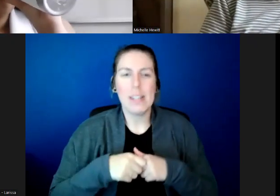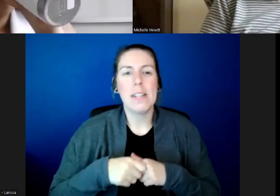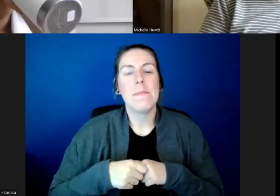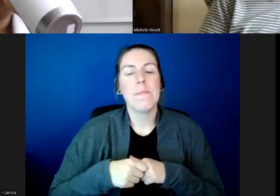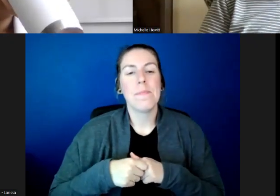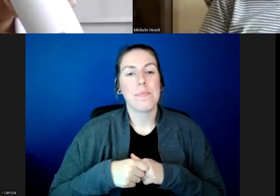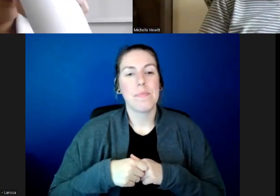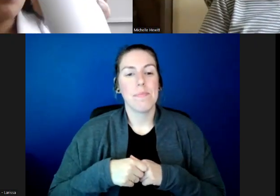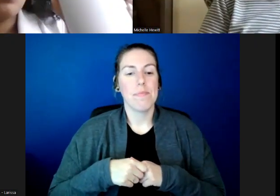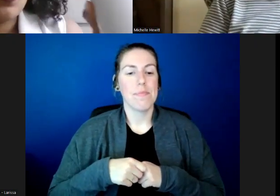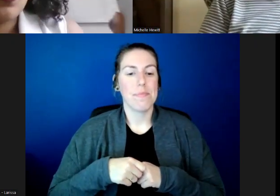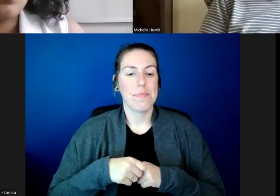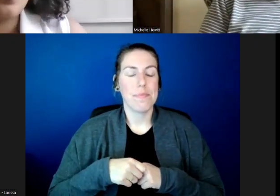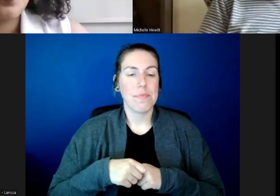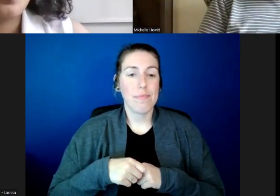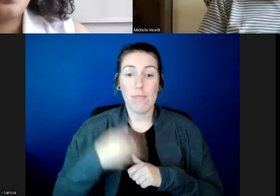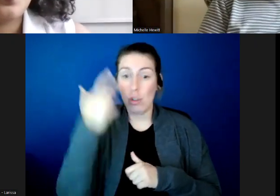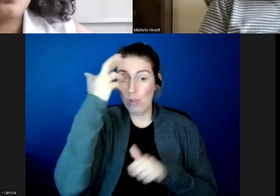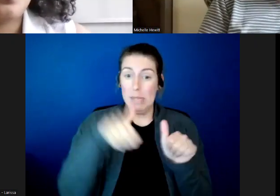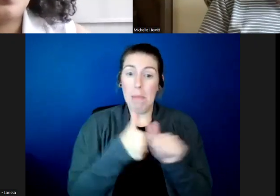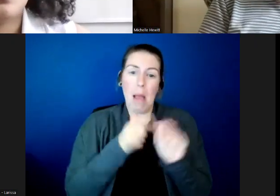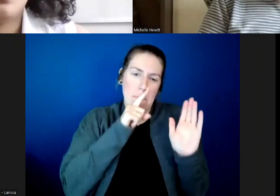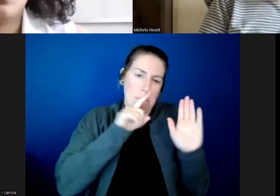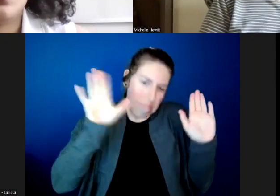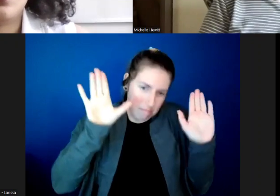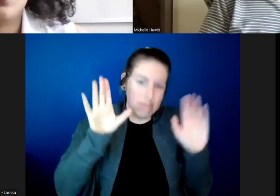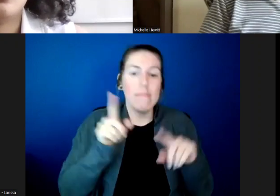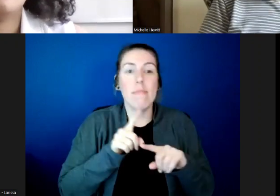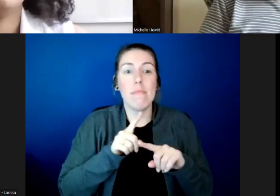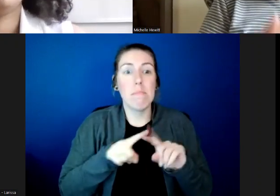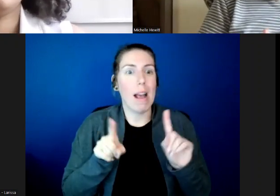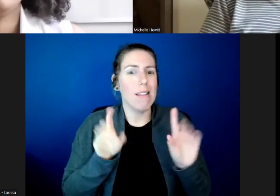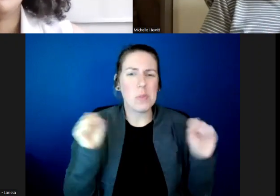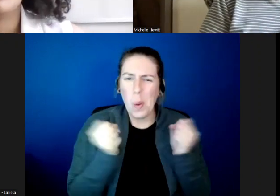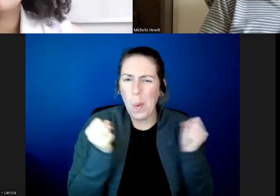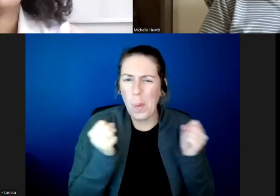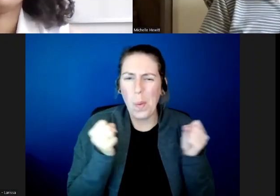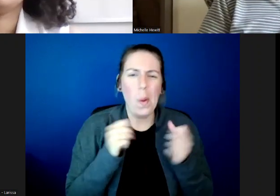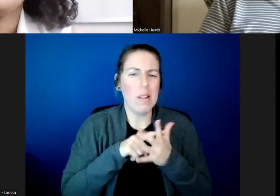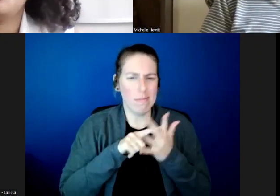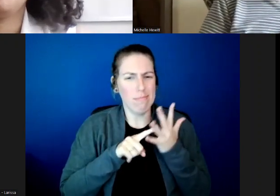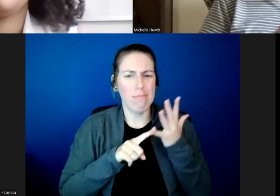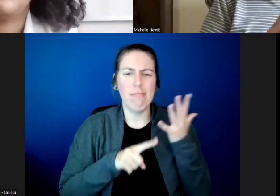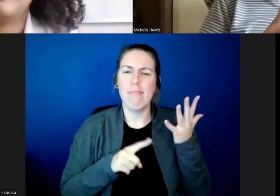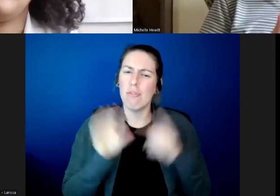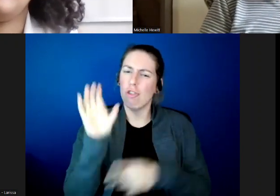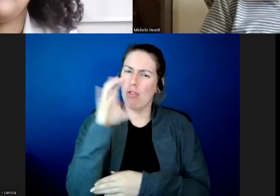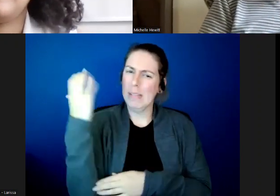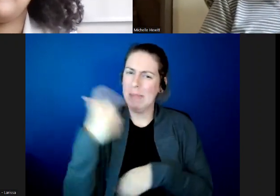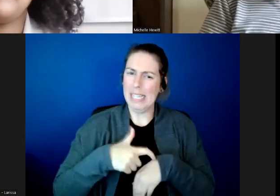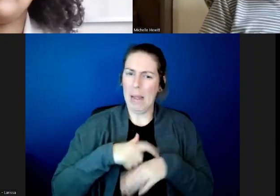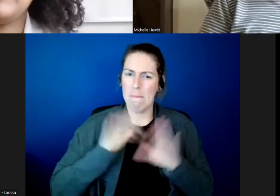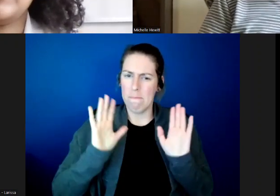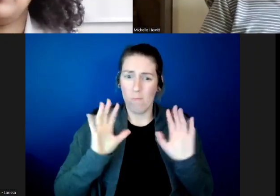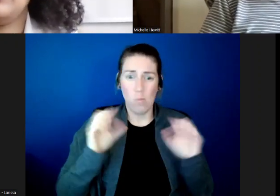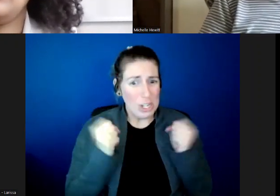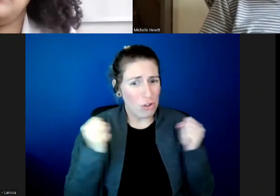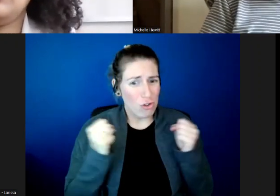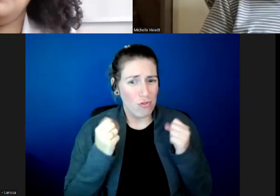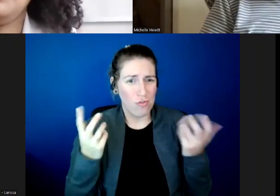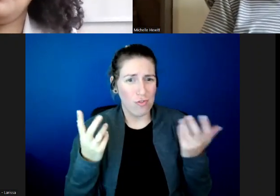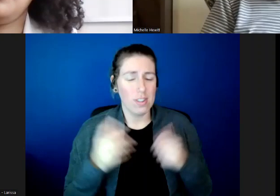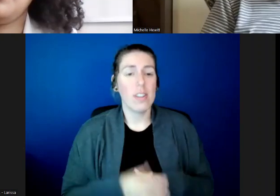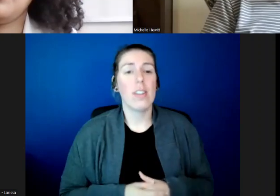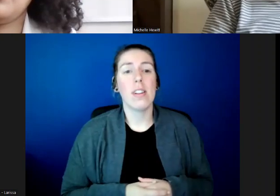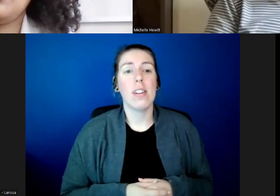in any manner, but it's also colder and all of those things, right? It's winter. And